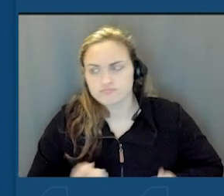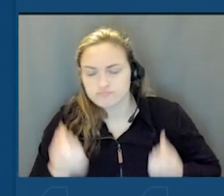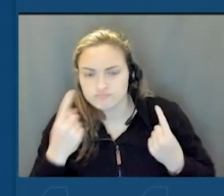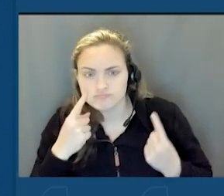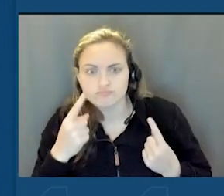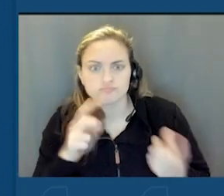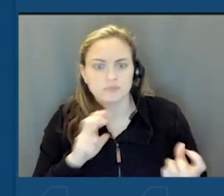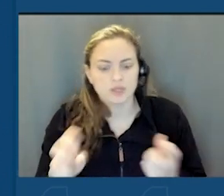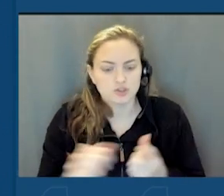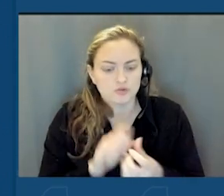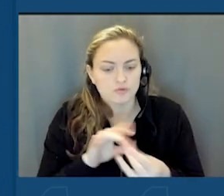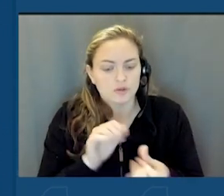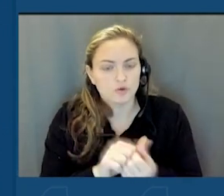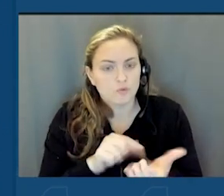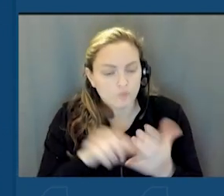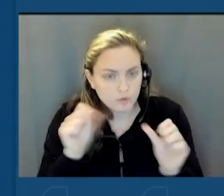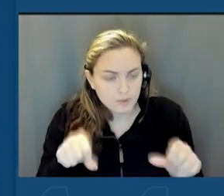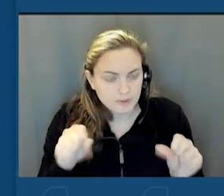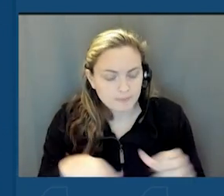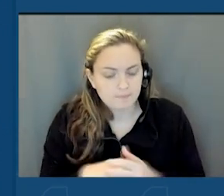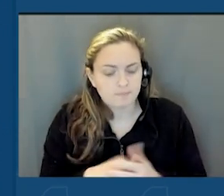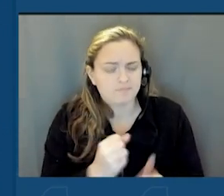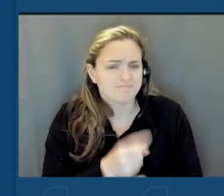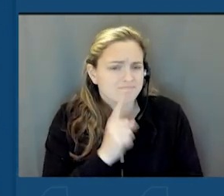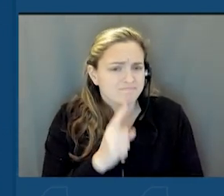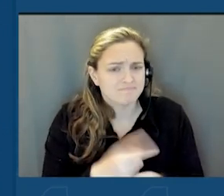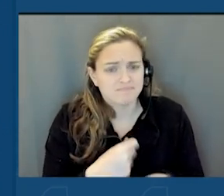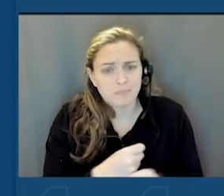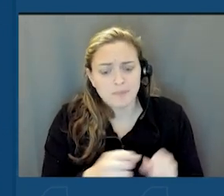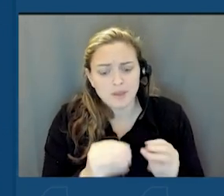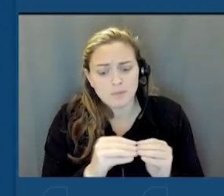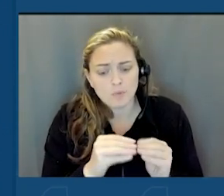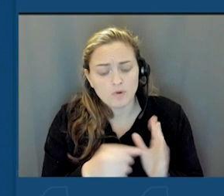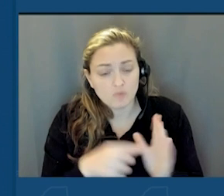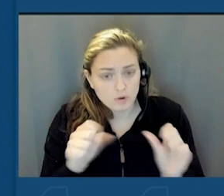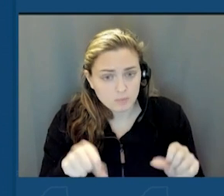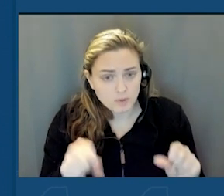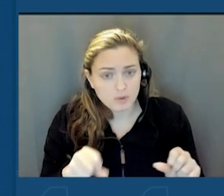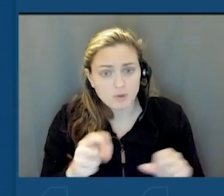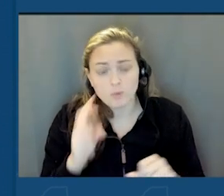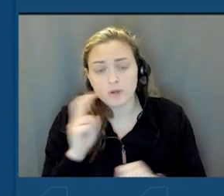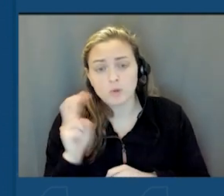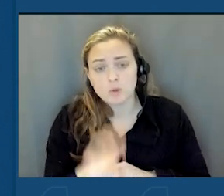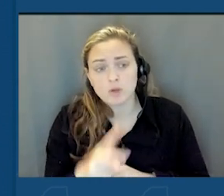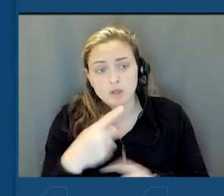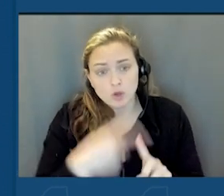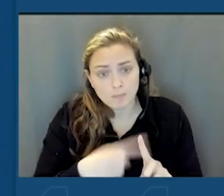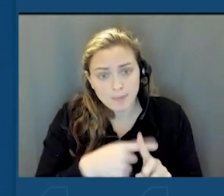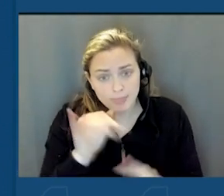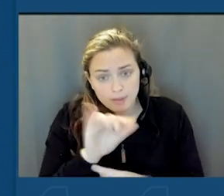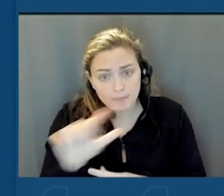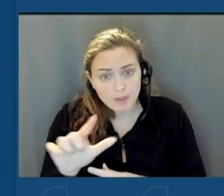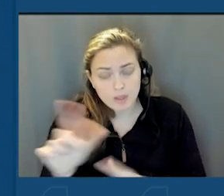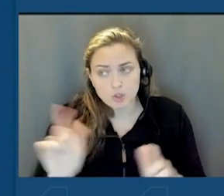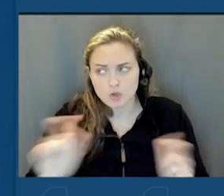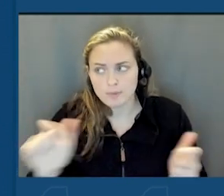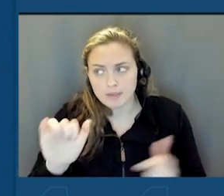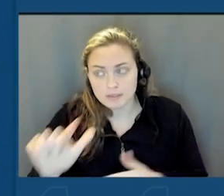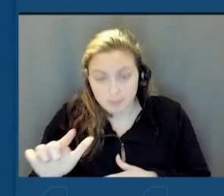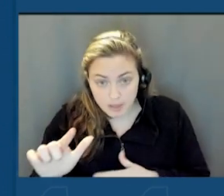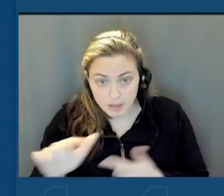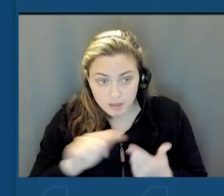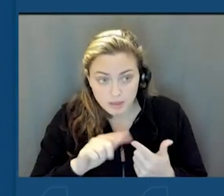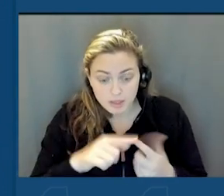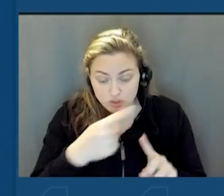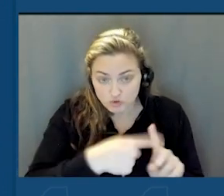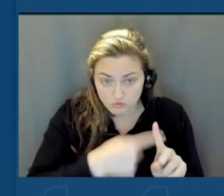I can do as governor to make New York State more affordable. When you look at your monthly bills, your biggest bill is either your rent